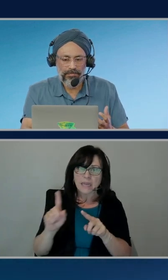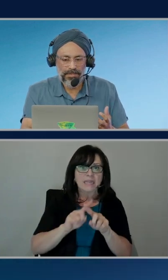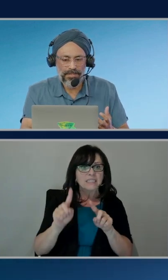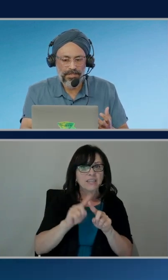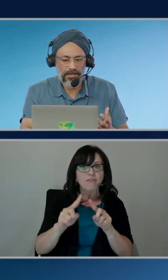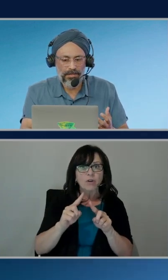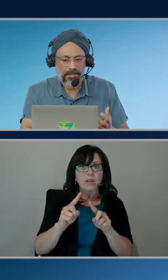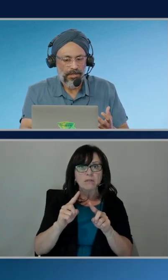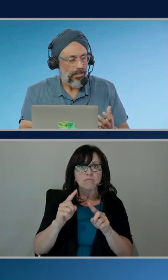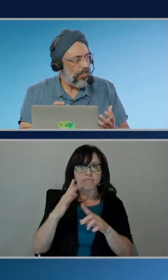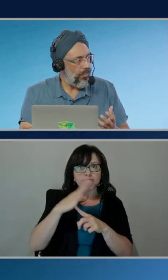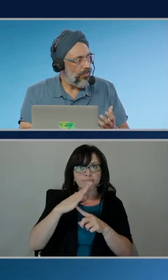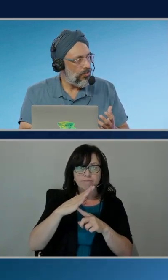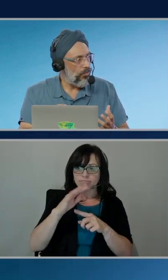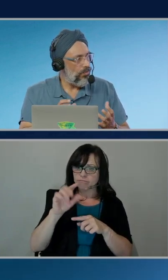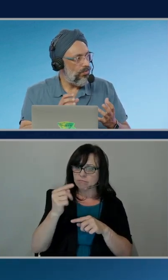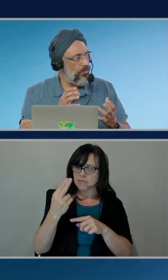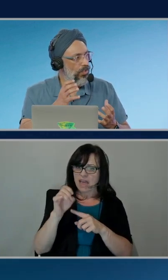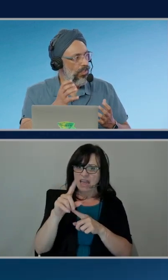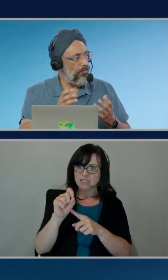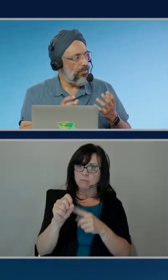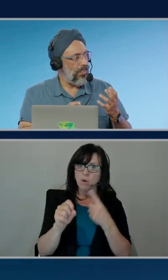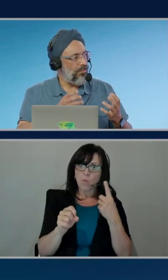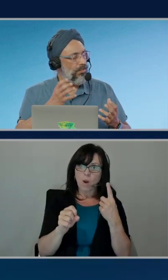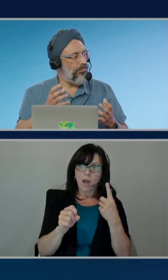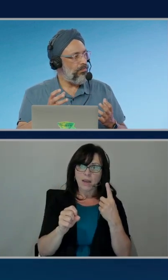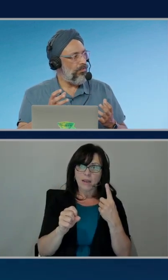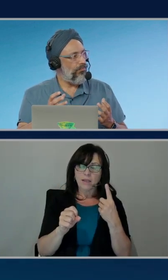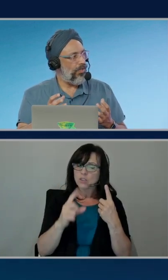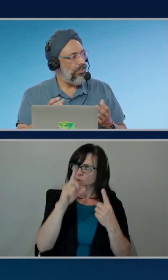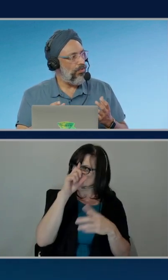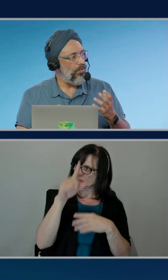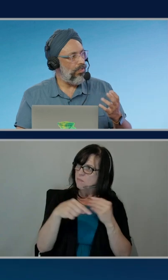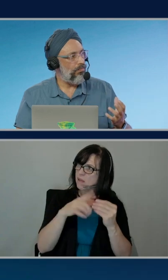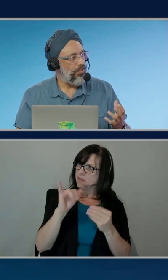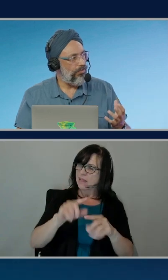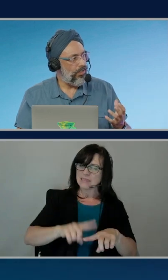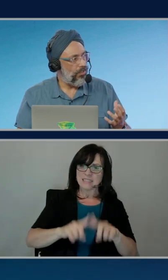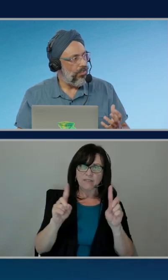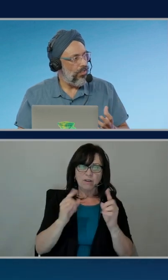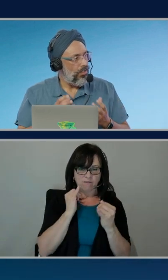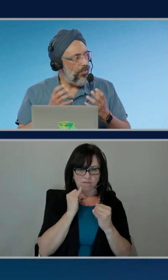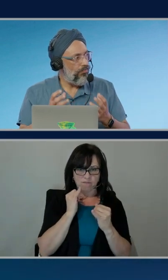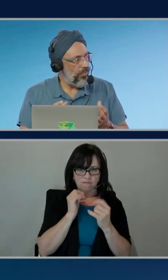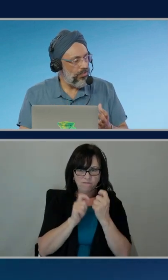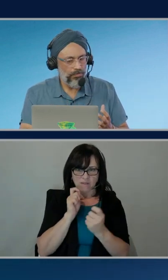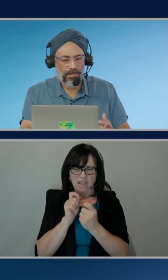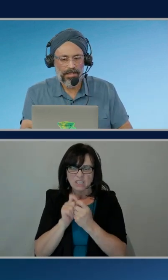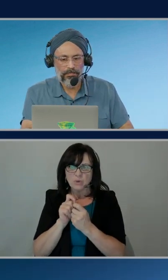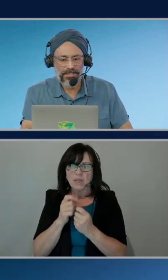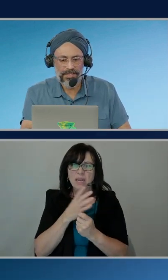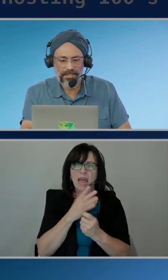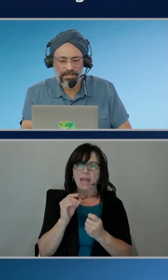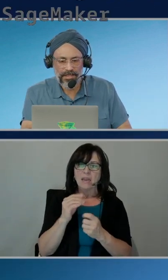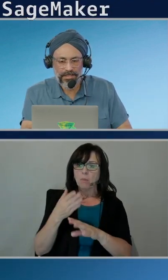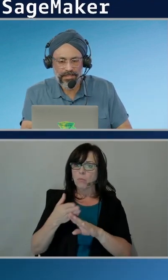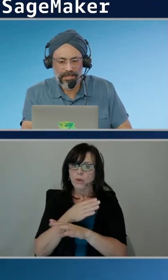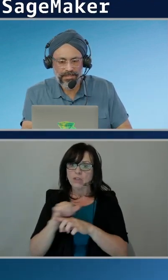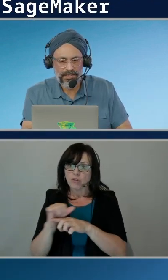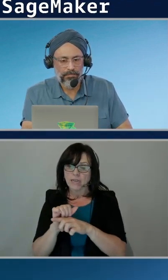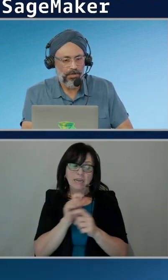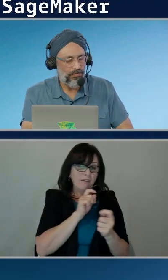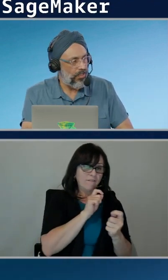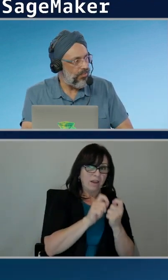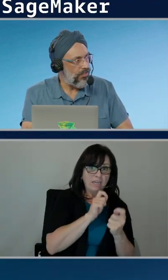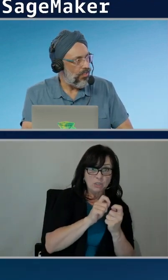I have a single head. So think about that's the difference between fine tuning and pre-training. Yeah. Right. In fine tuning, I'm basically creating